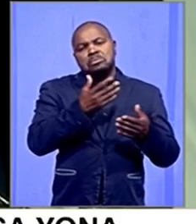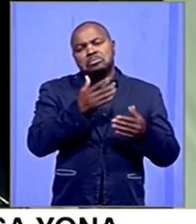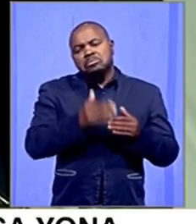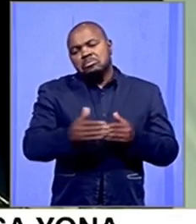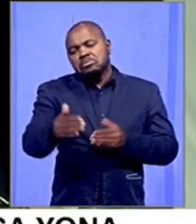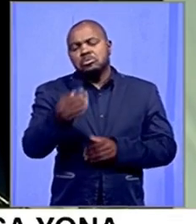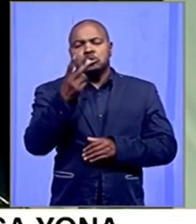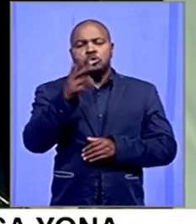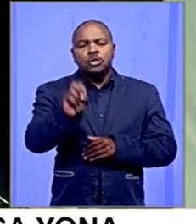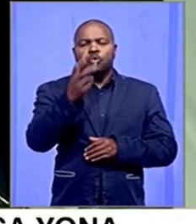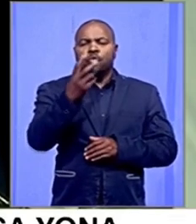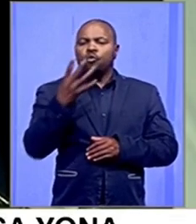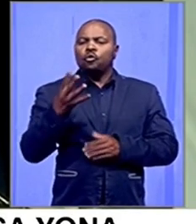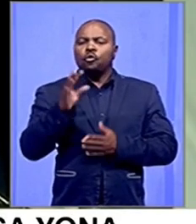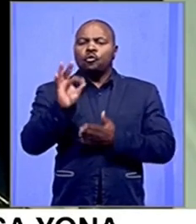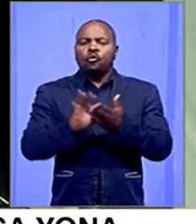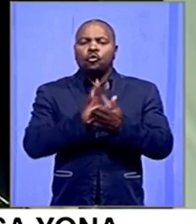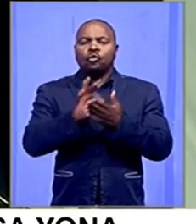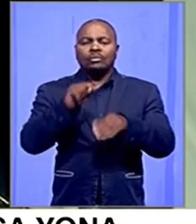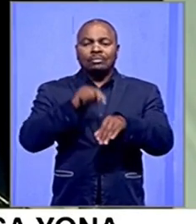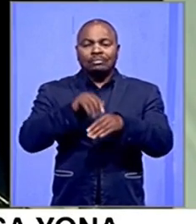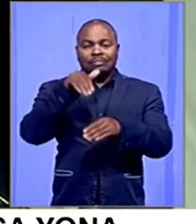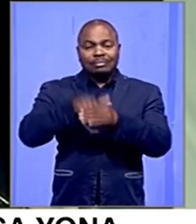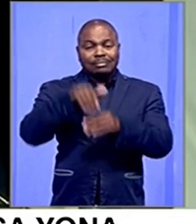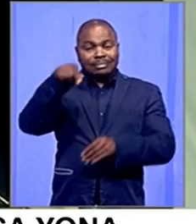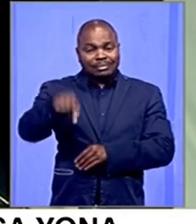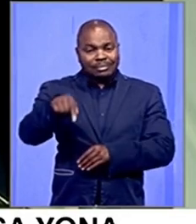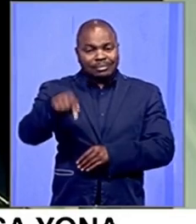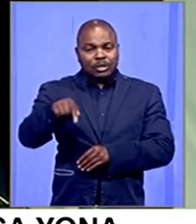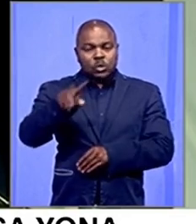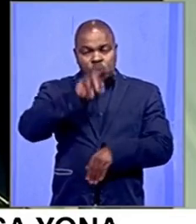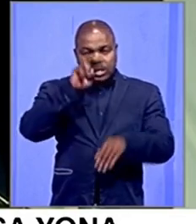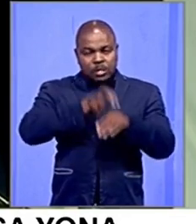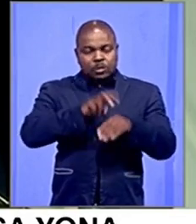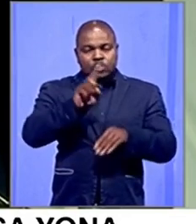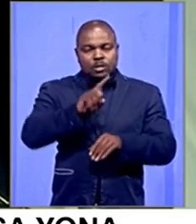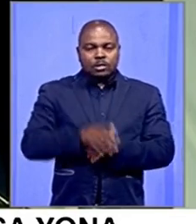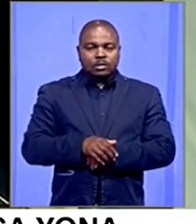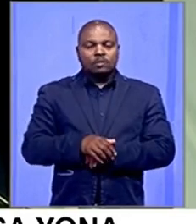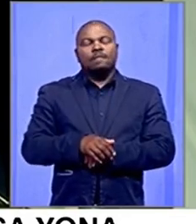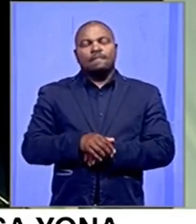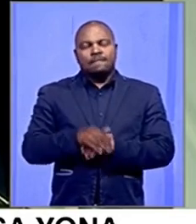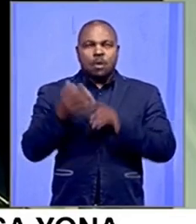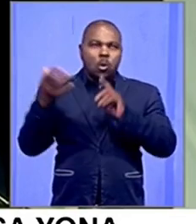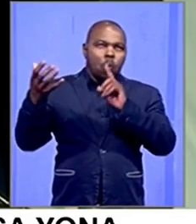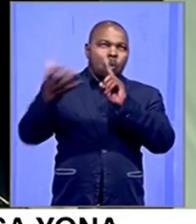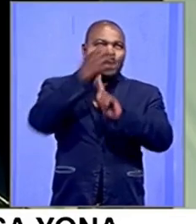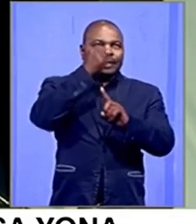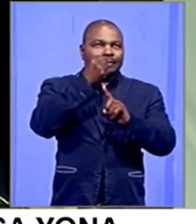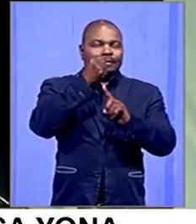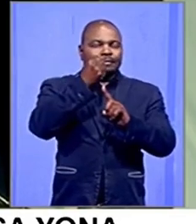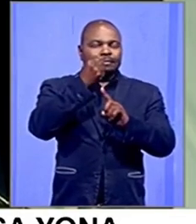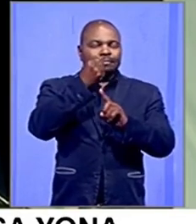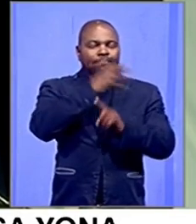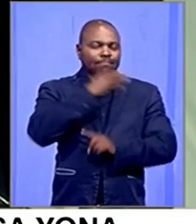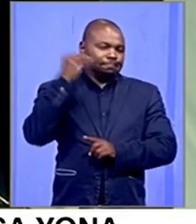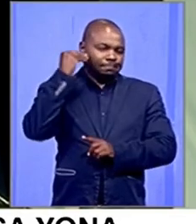the 2024 elections with victory wrapped around our heads.